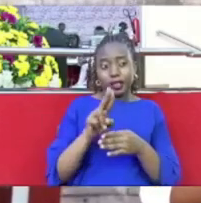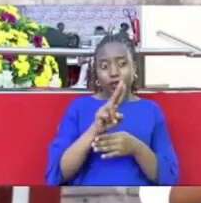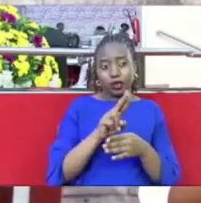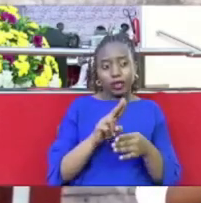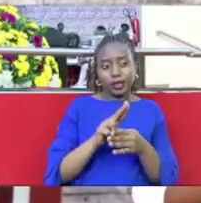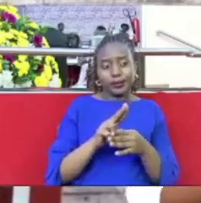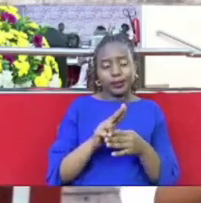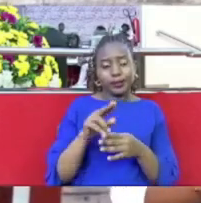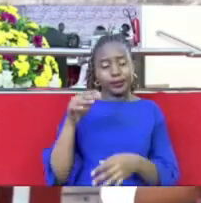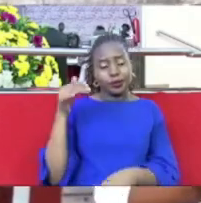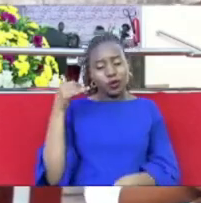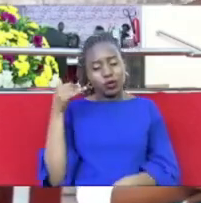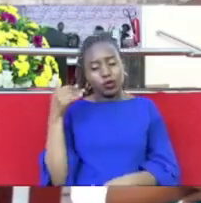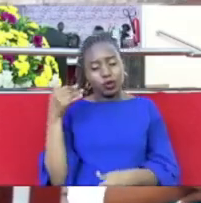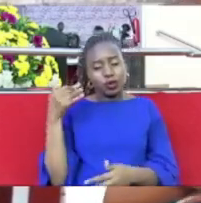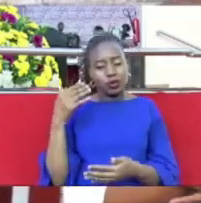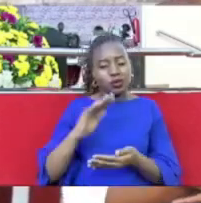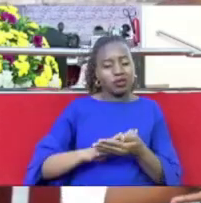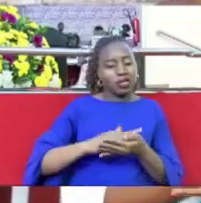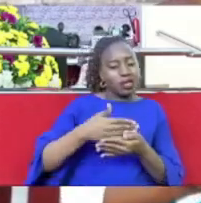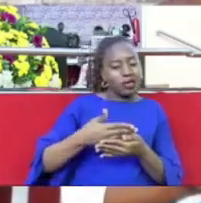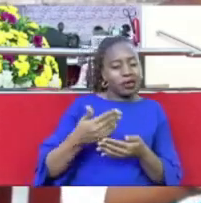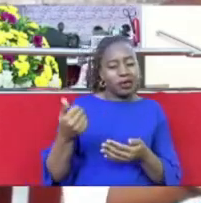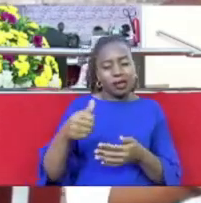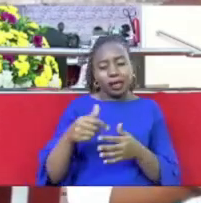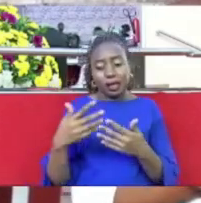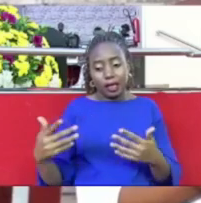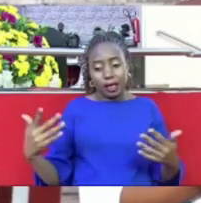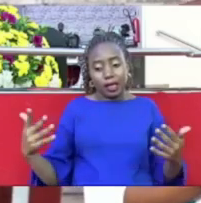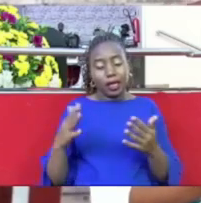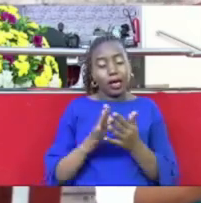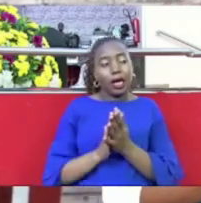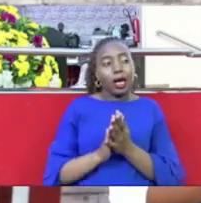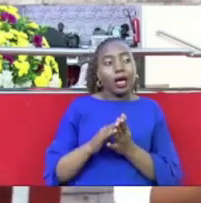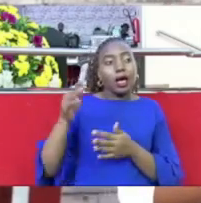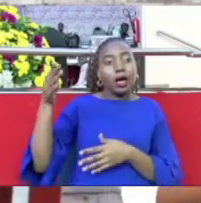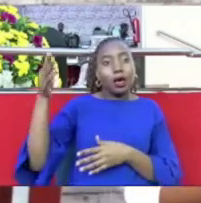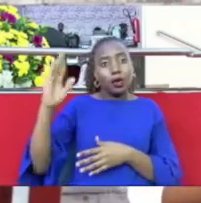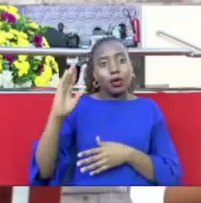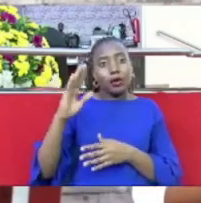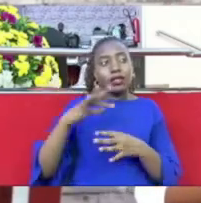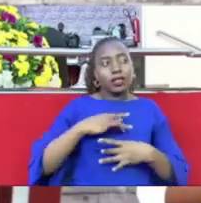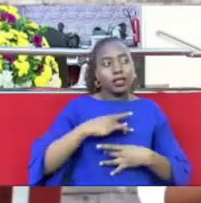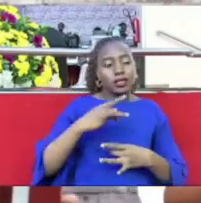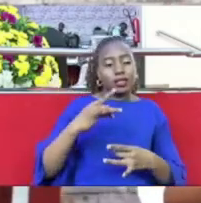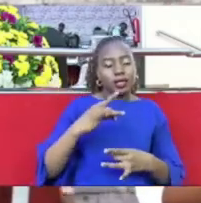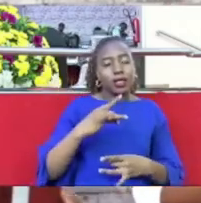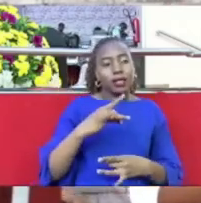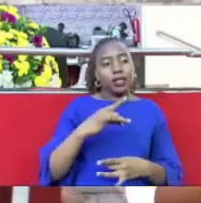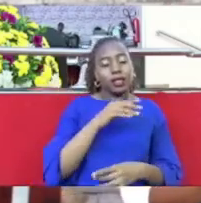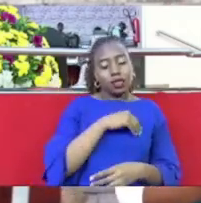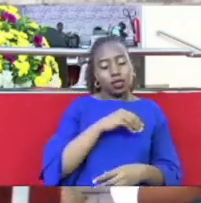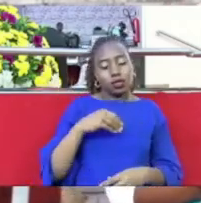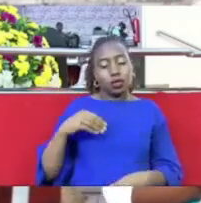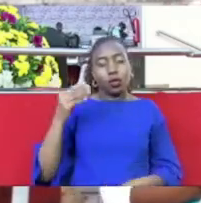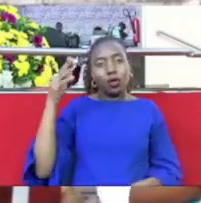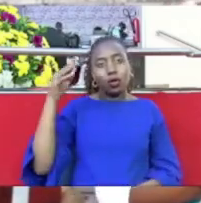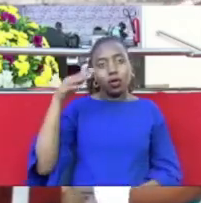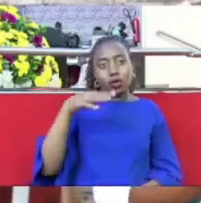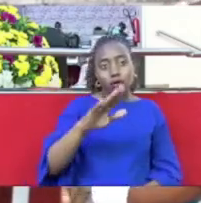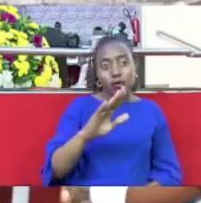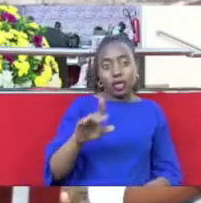you have, God is interested in your soul and a relationship with